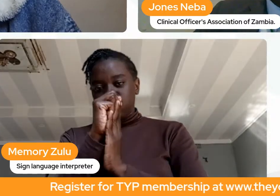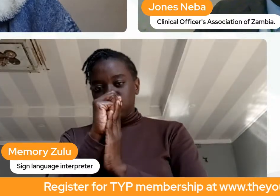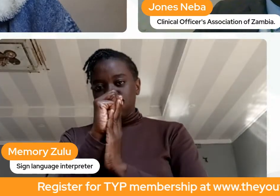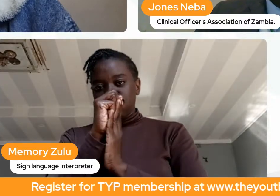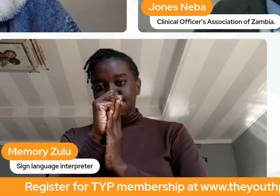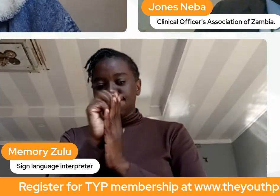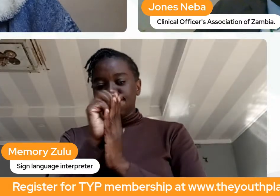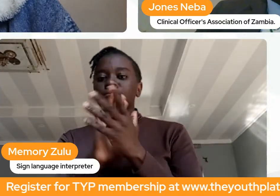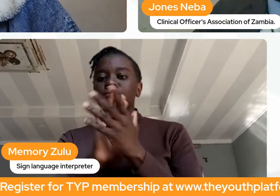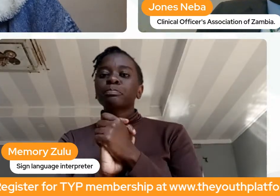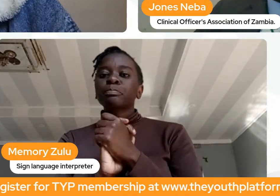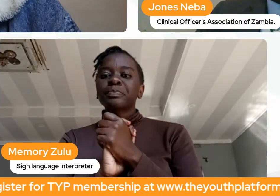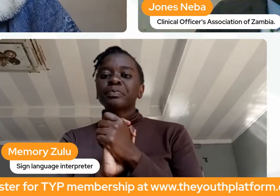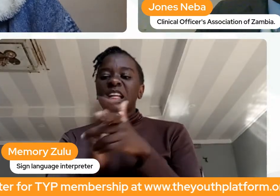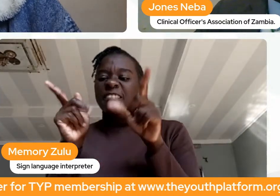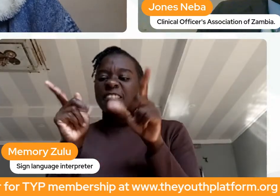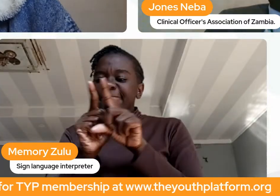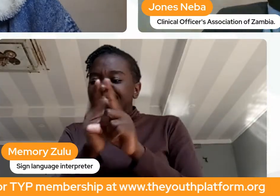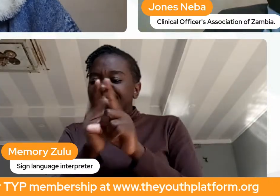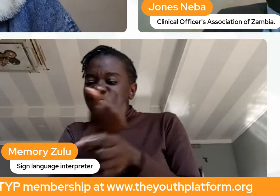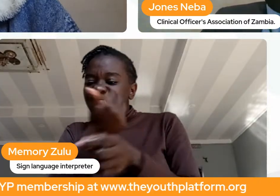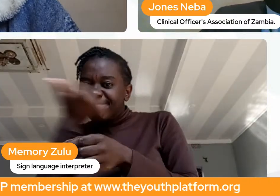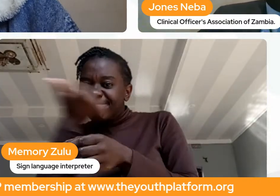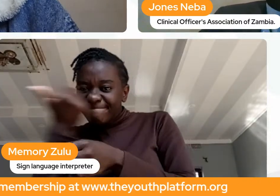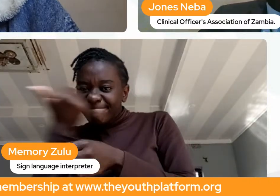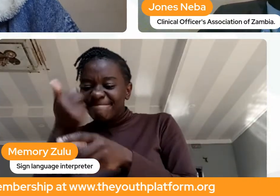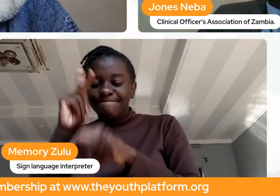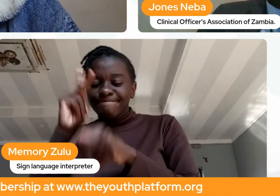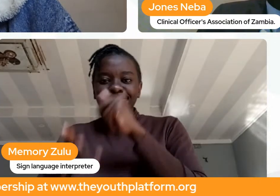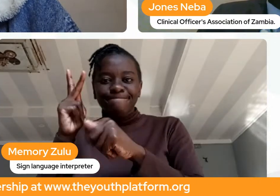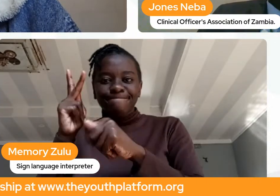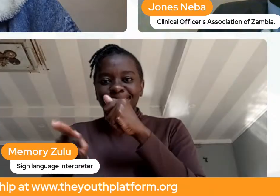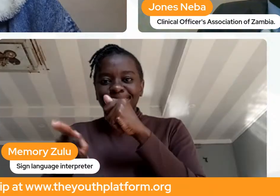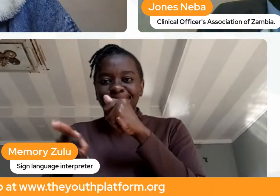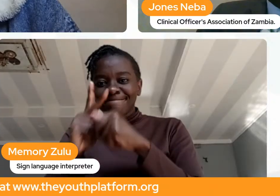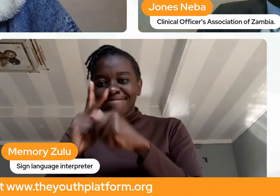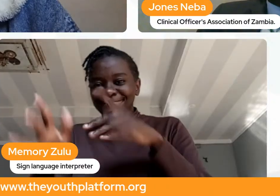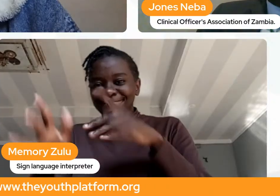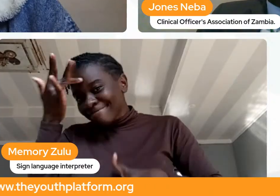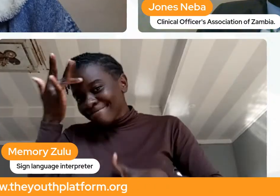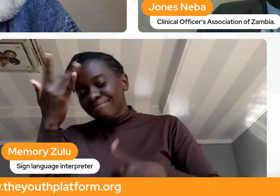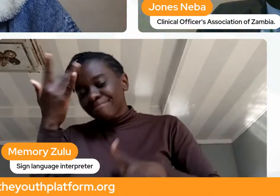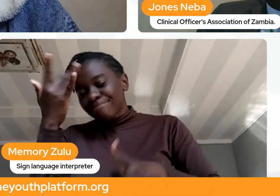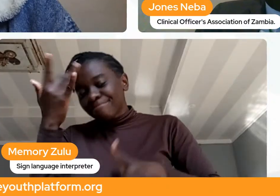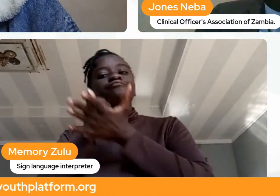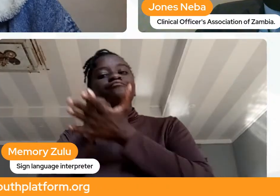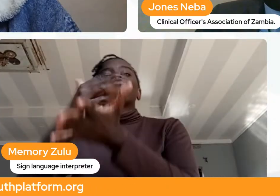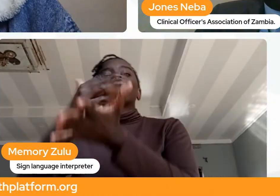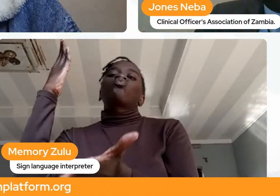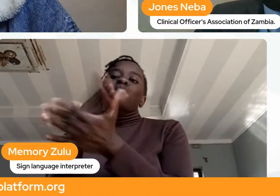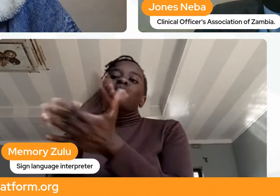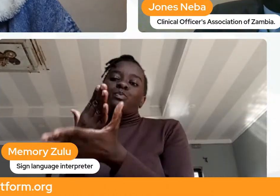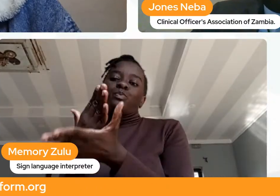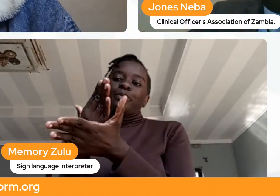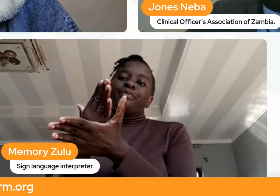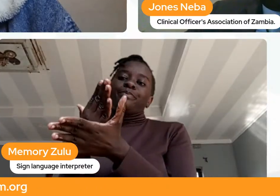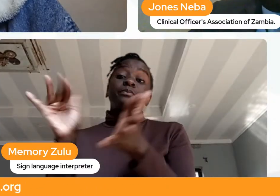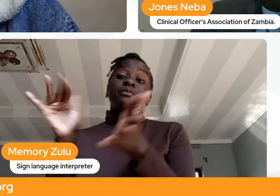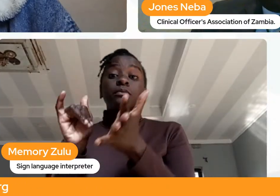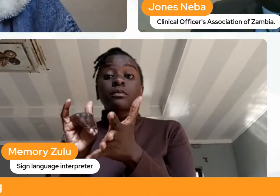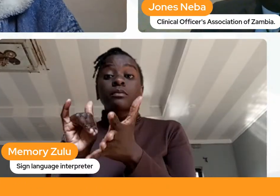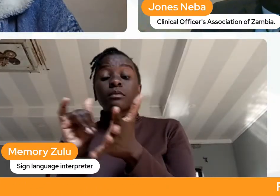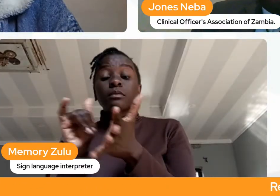is also deadly. And within a shortest period of time, you might die at your younger